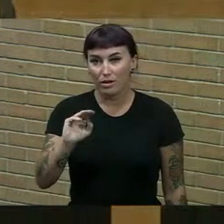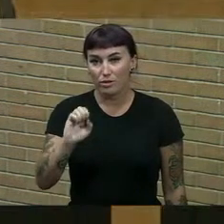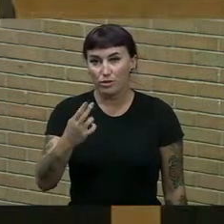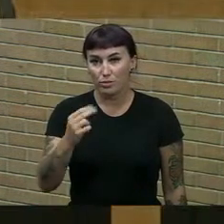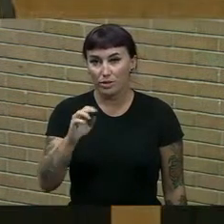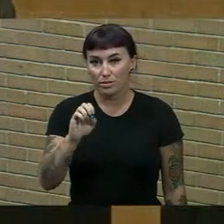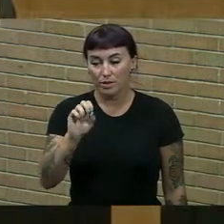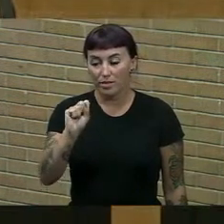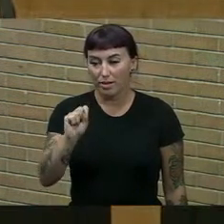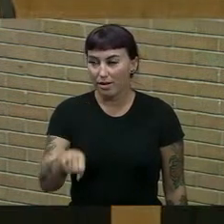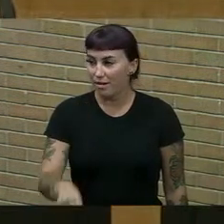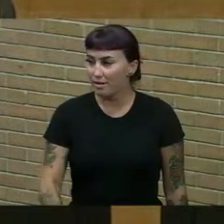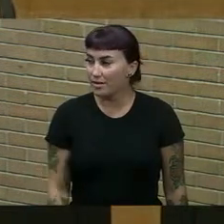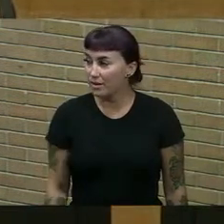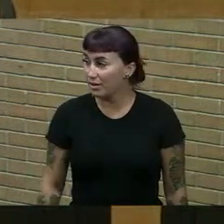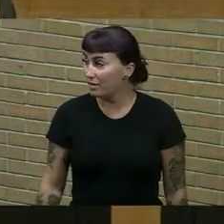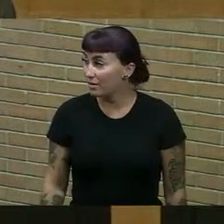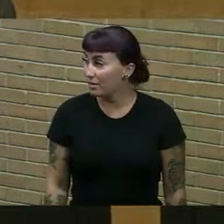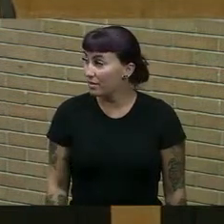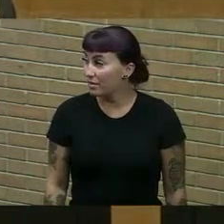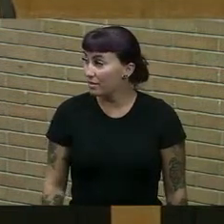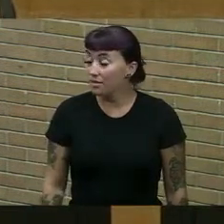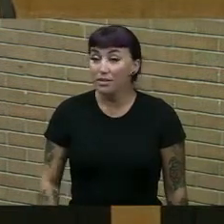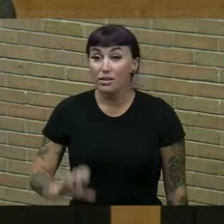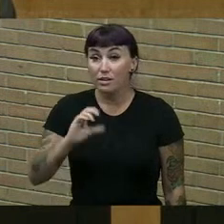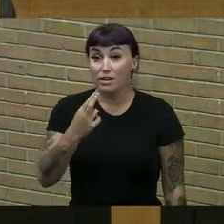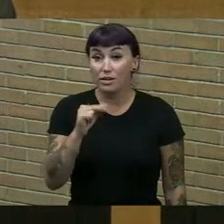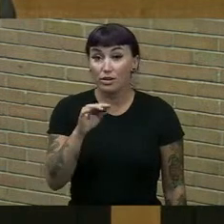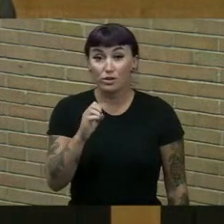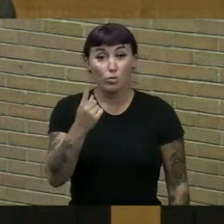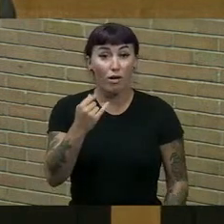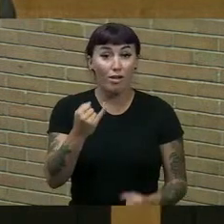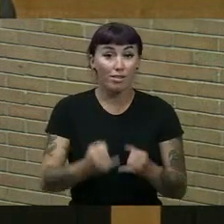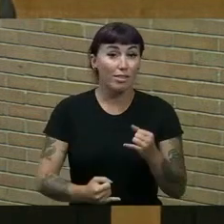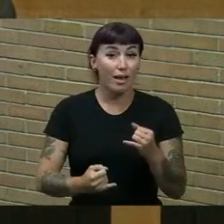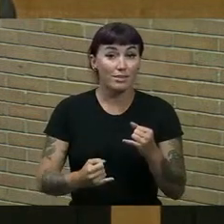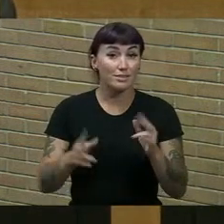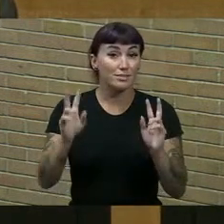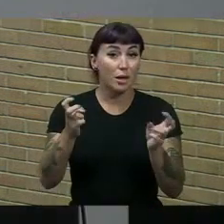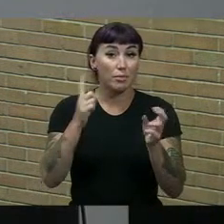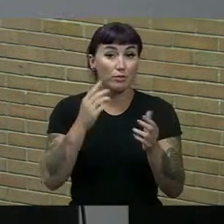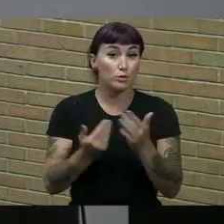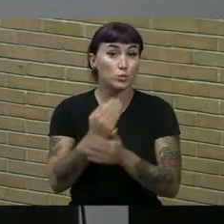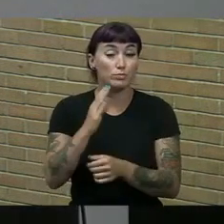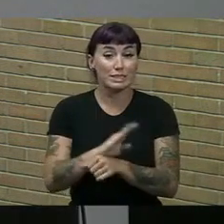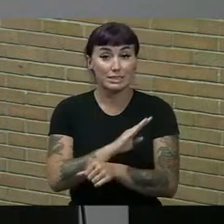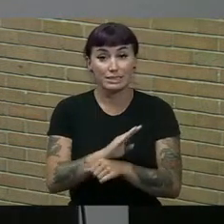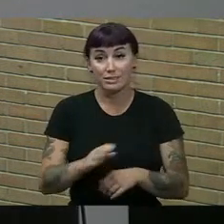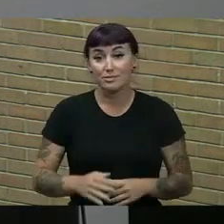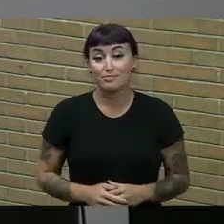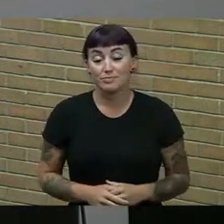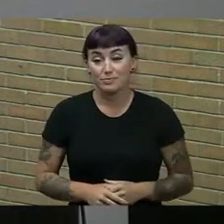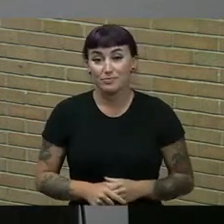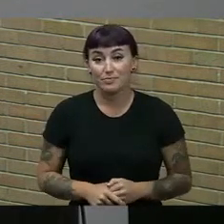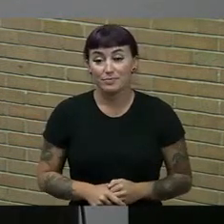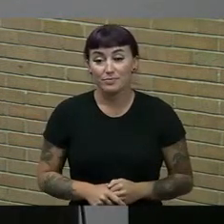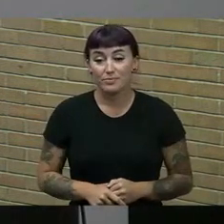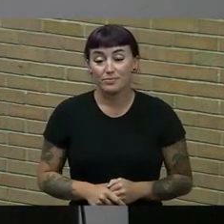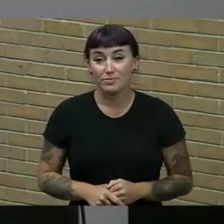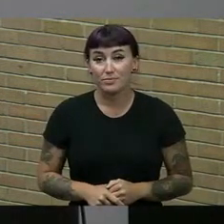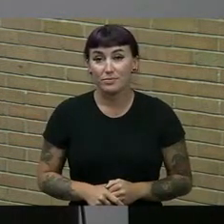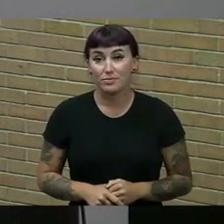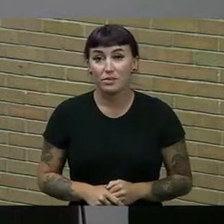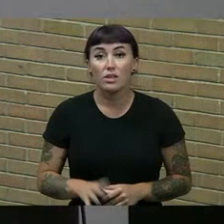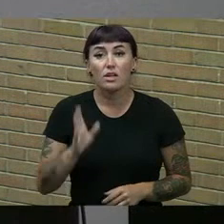Aye. Supervisor Mealy? Aye. And Christine, one last matter of new business. Last matter